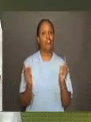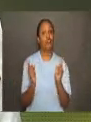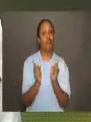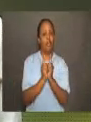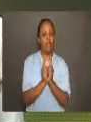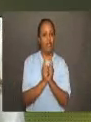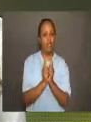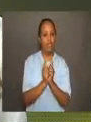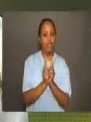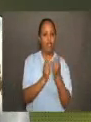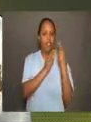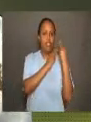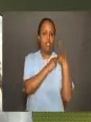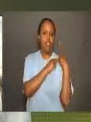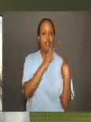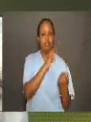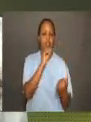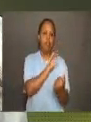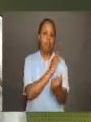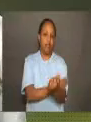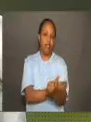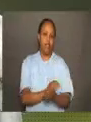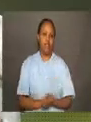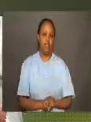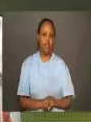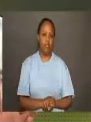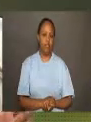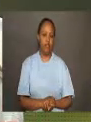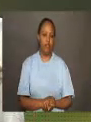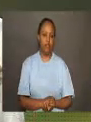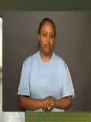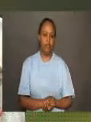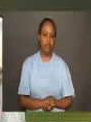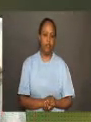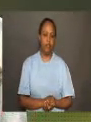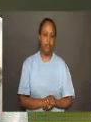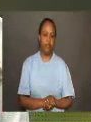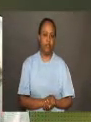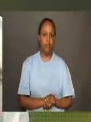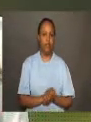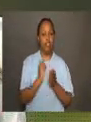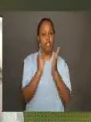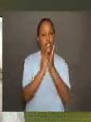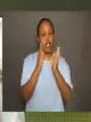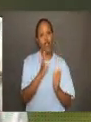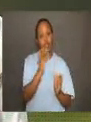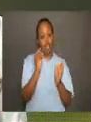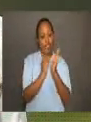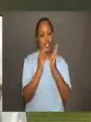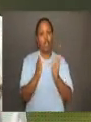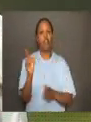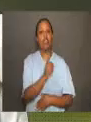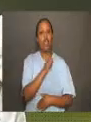between authority and power. We have discussed legitimate and